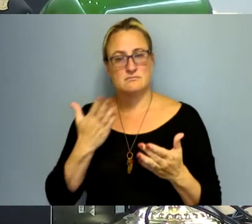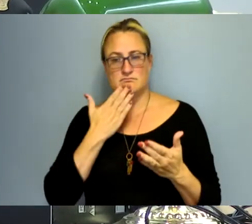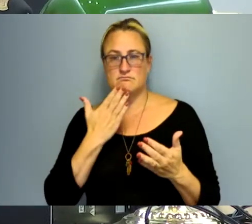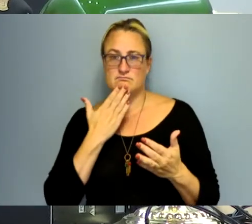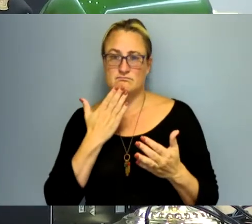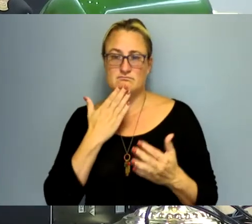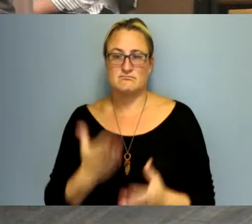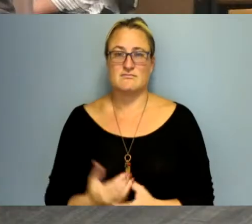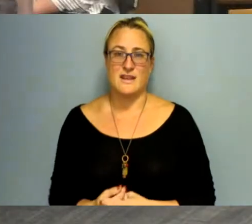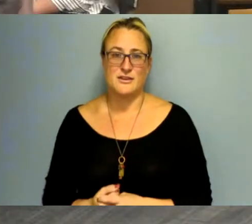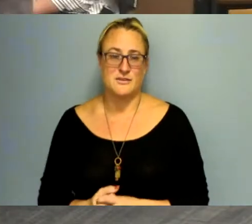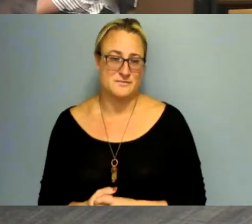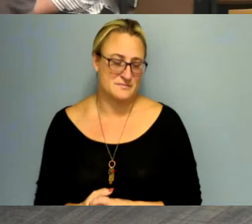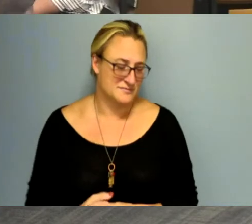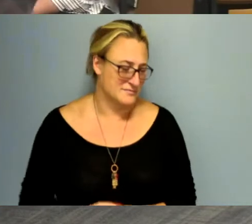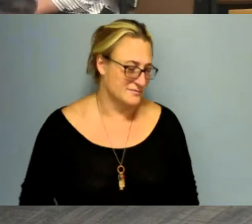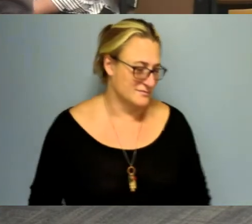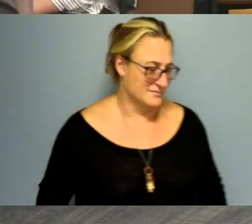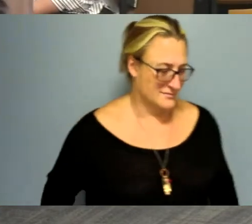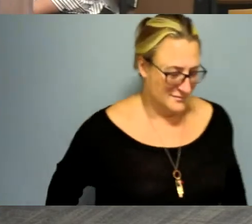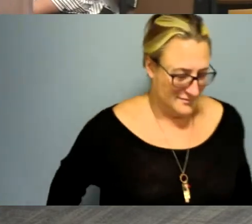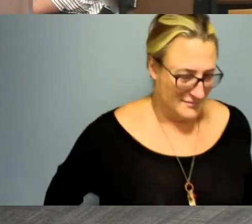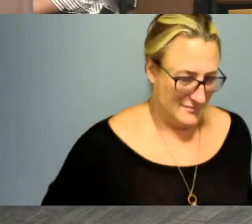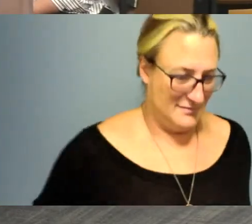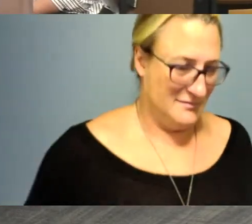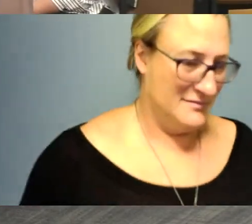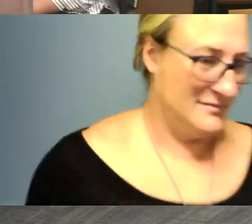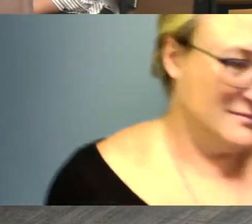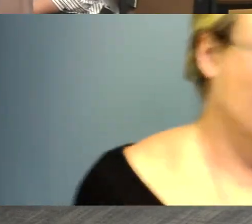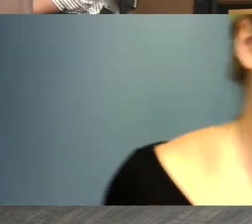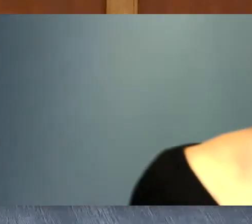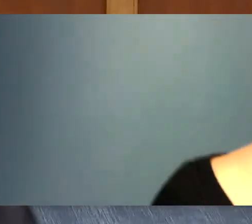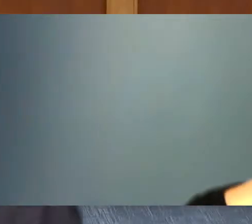thank you. Thank you. Okay.